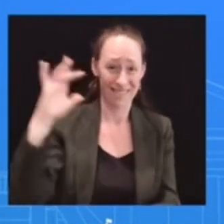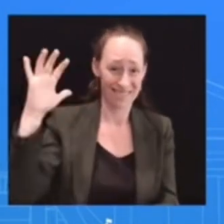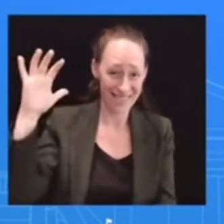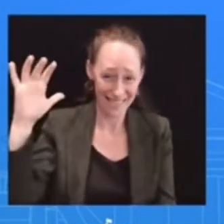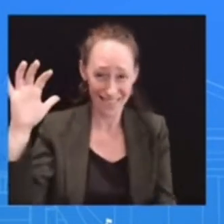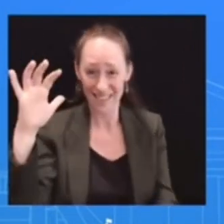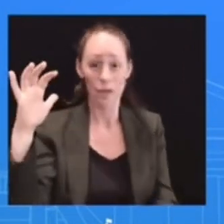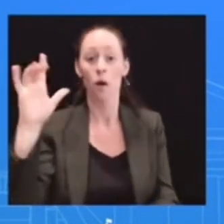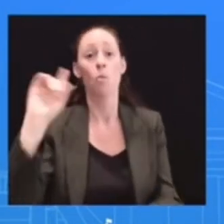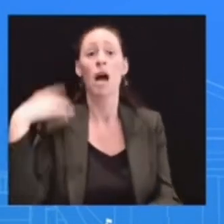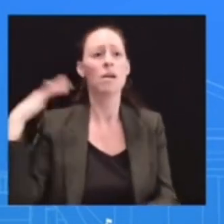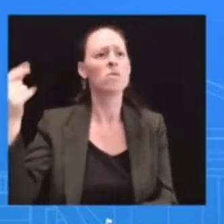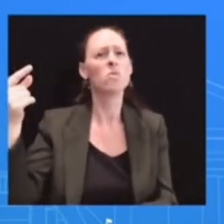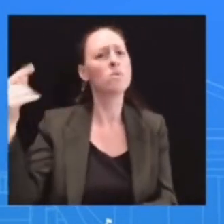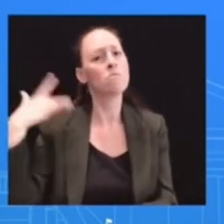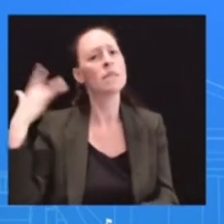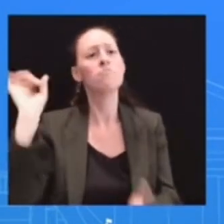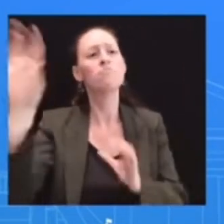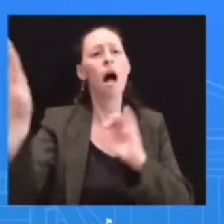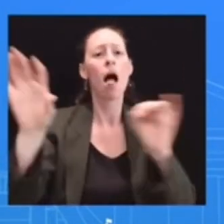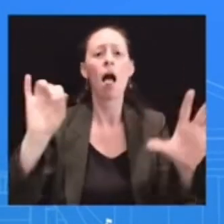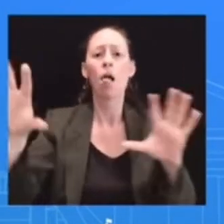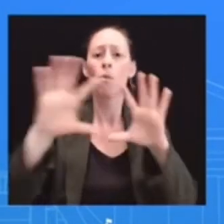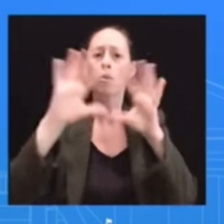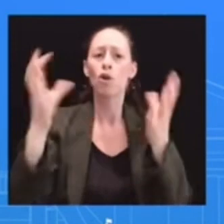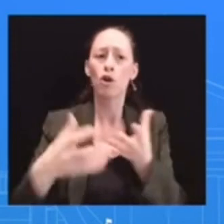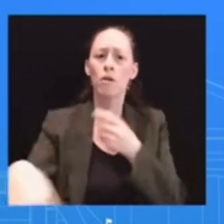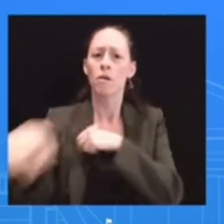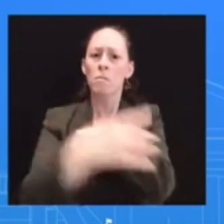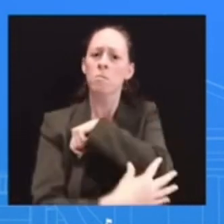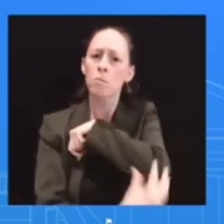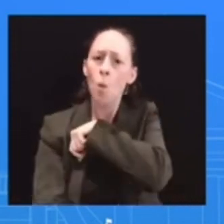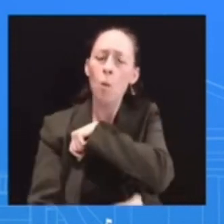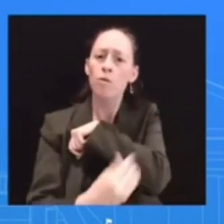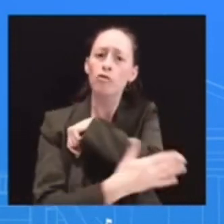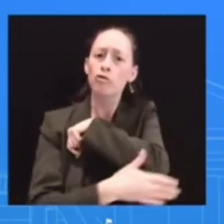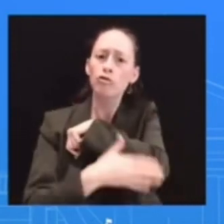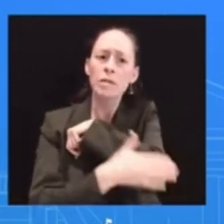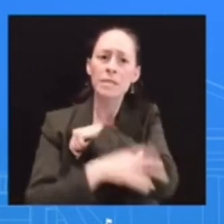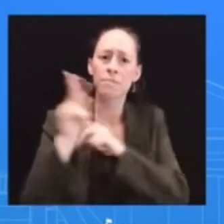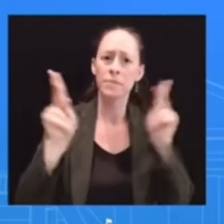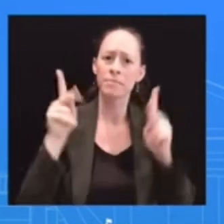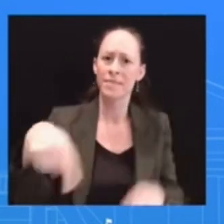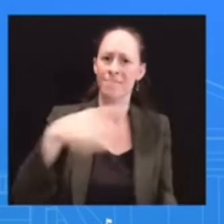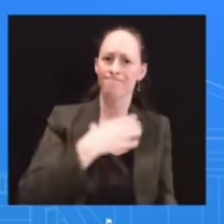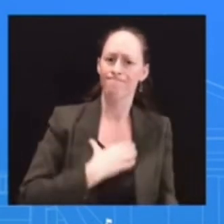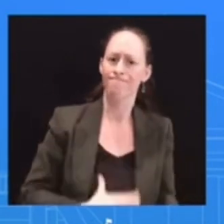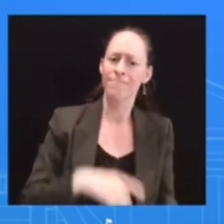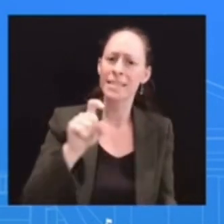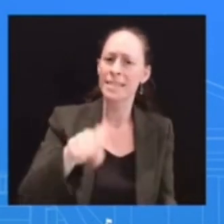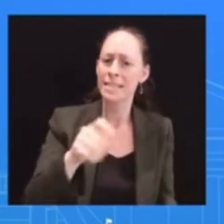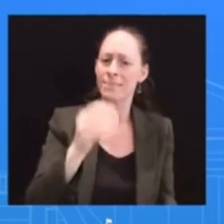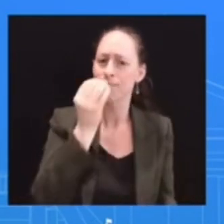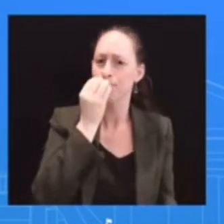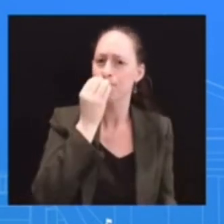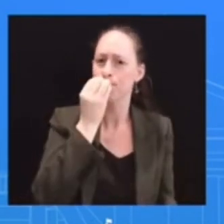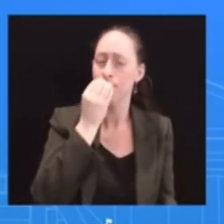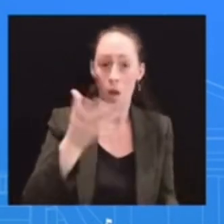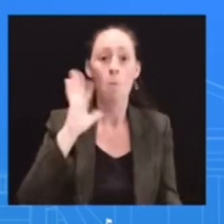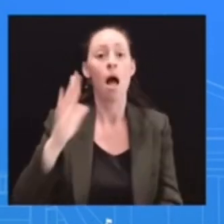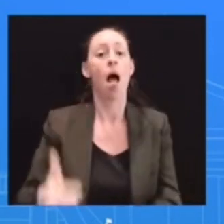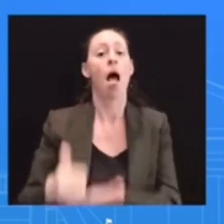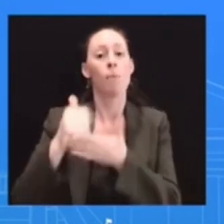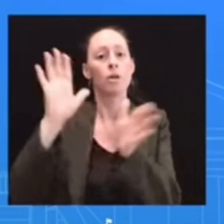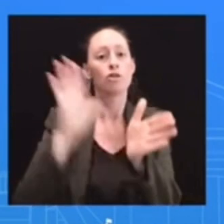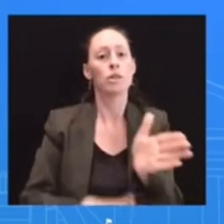insecure regions of the globe. These shipments have helped drive down and stabilize global prices, and every shipment under the initiative